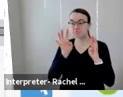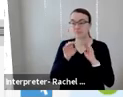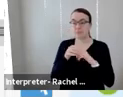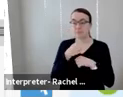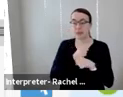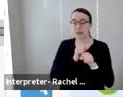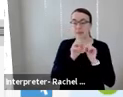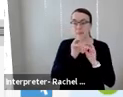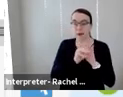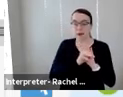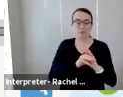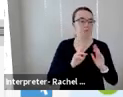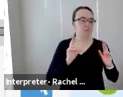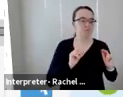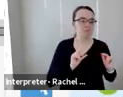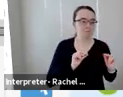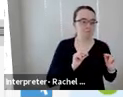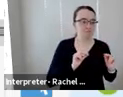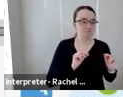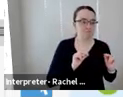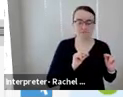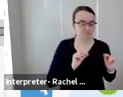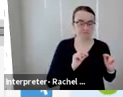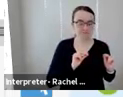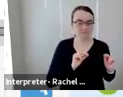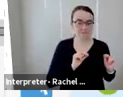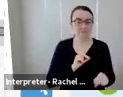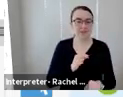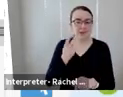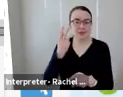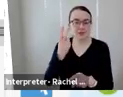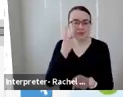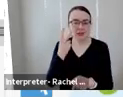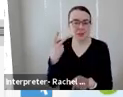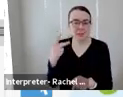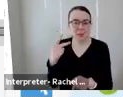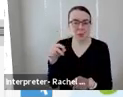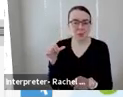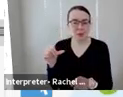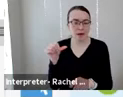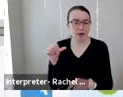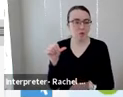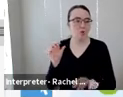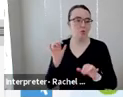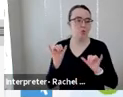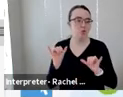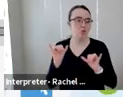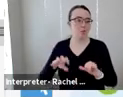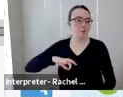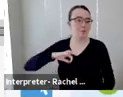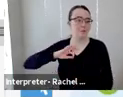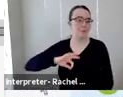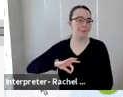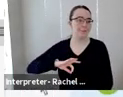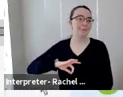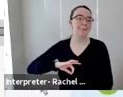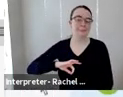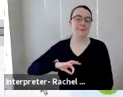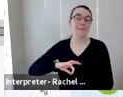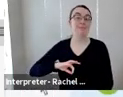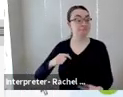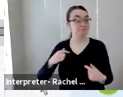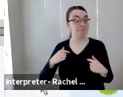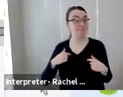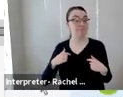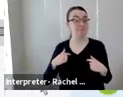complex. And here's where this purple button comes into its benefit. I